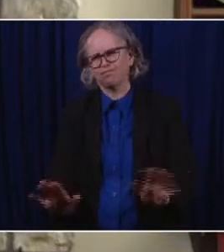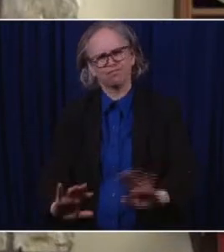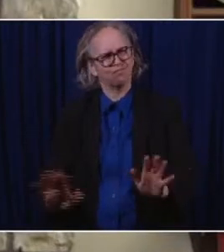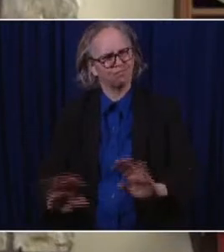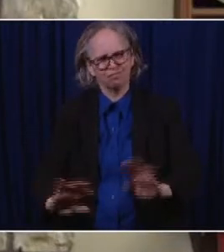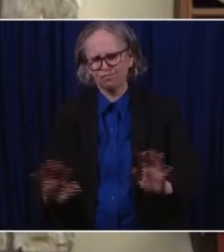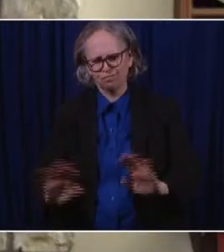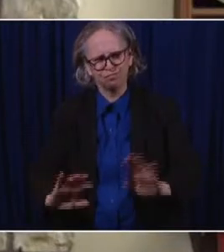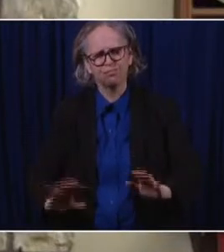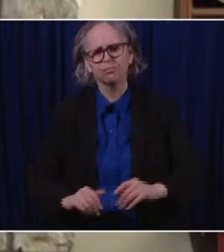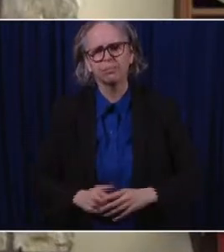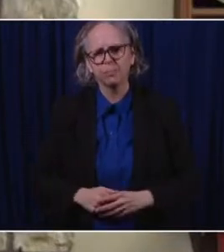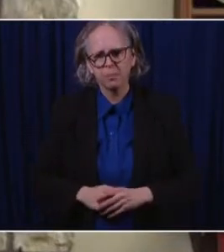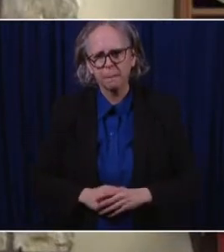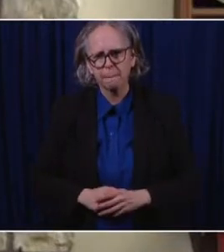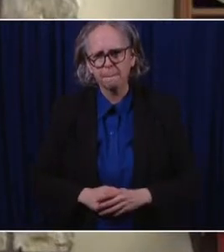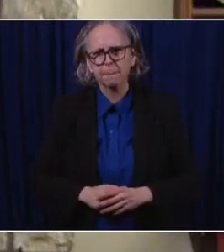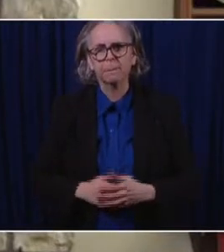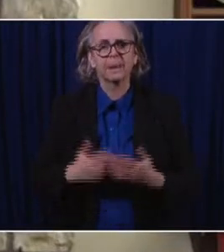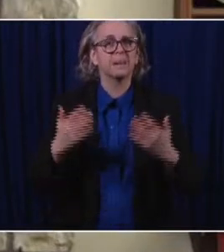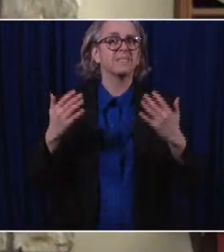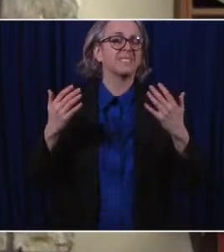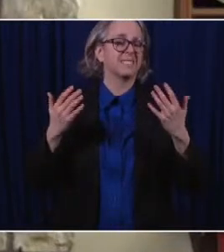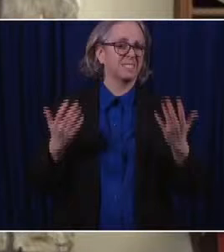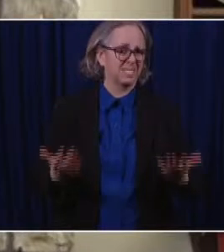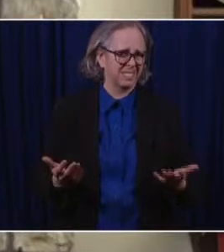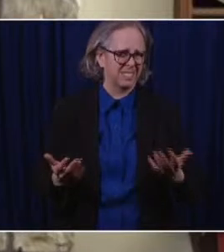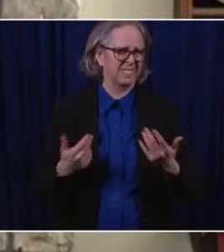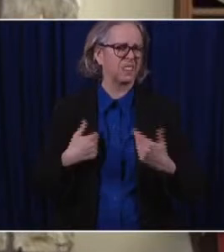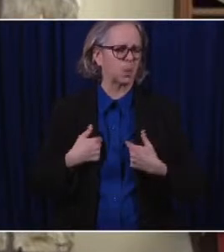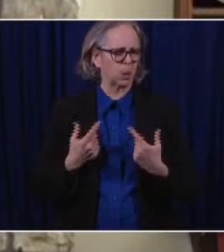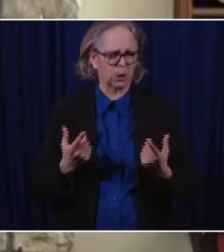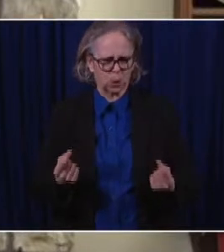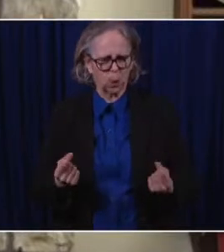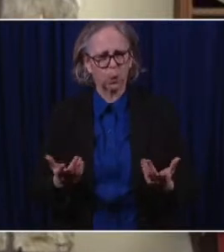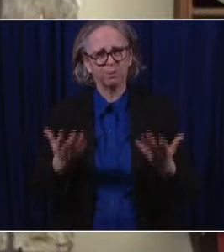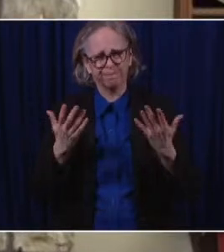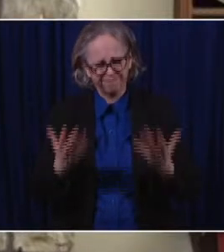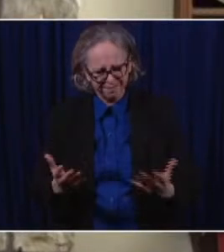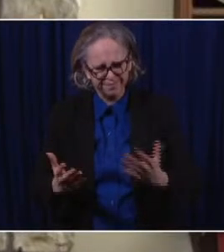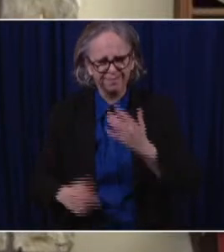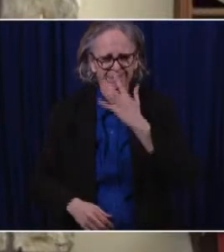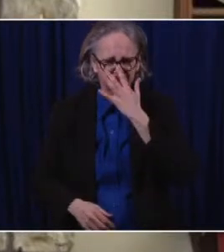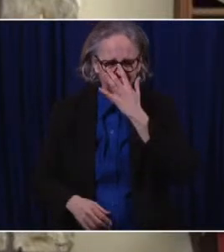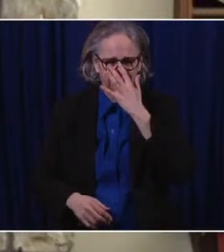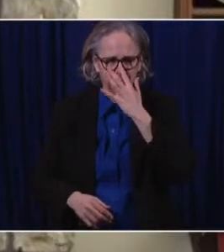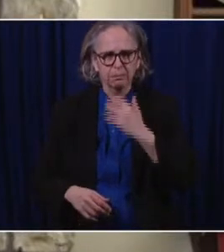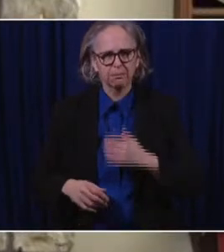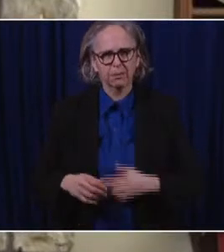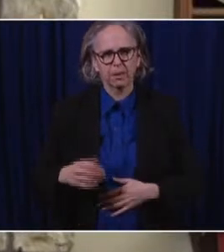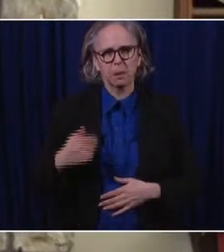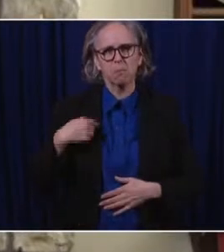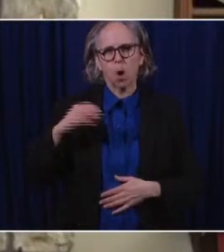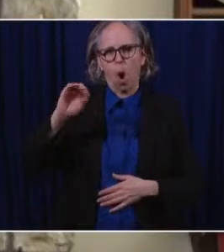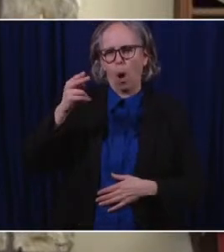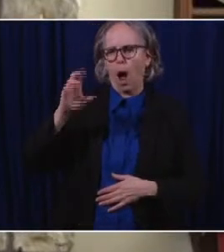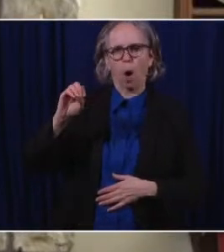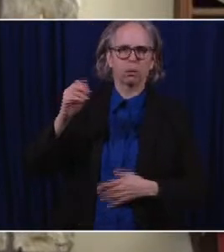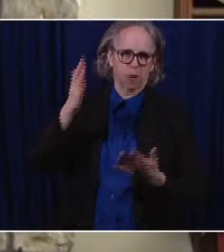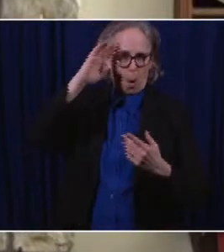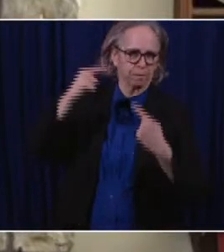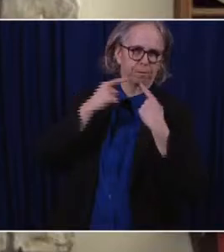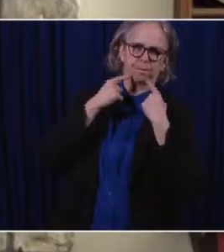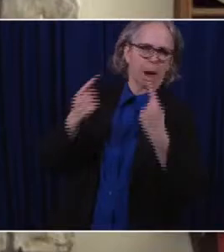discussed. Instead, I believe we should do what Ohioans have always done when facing a challenge.